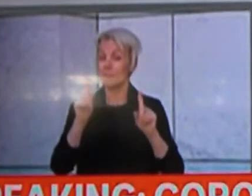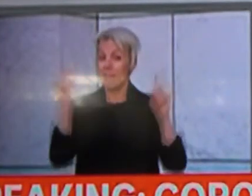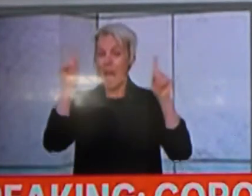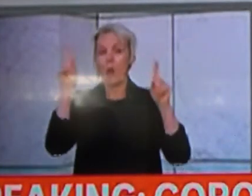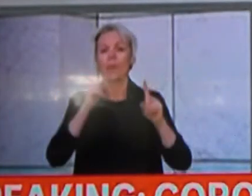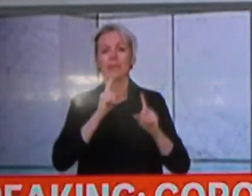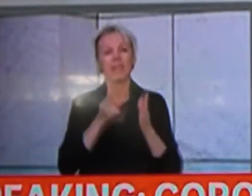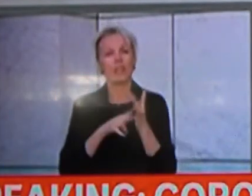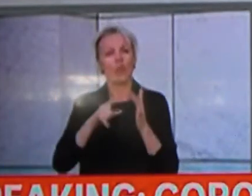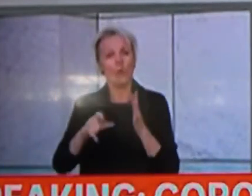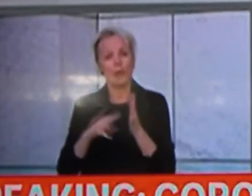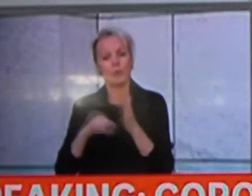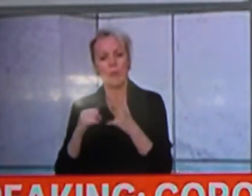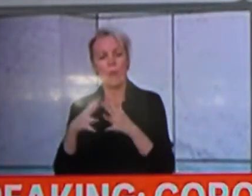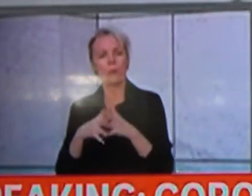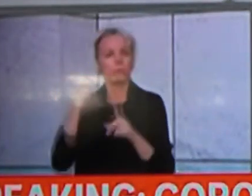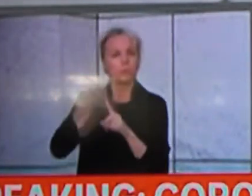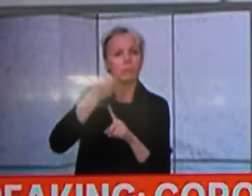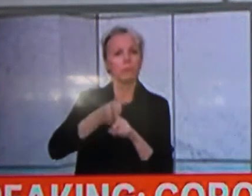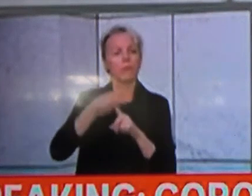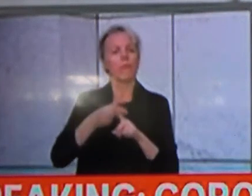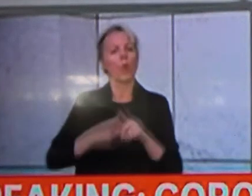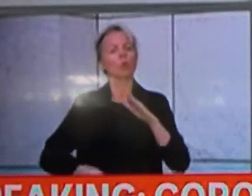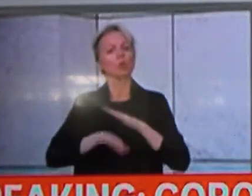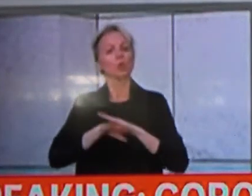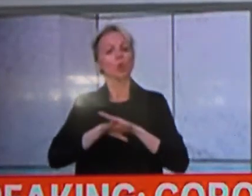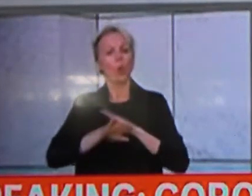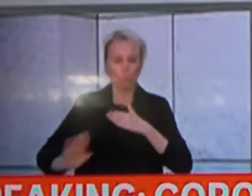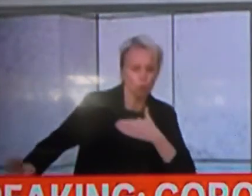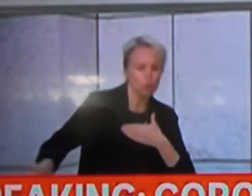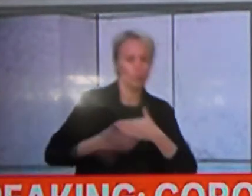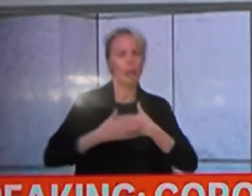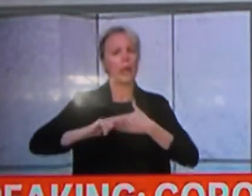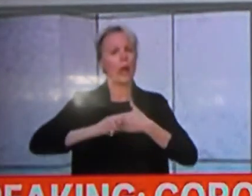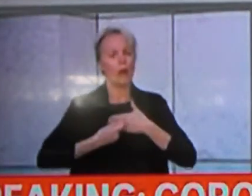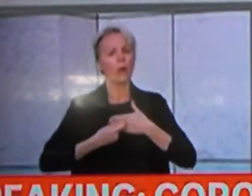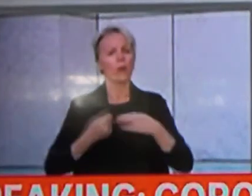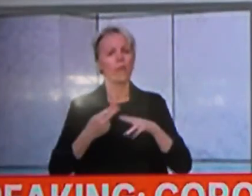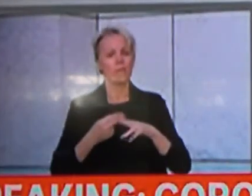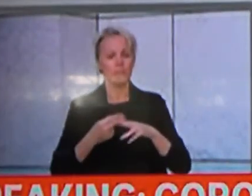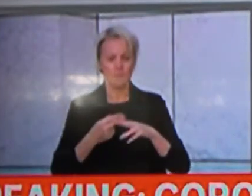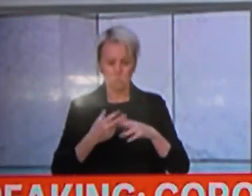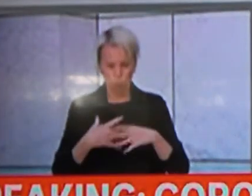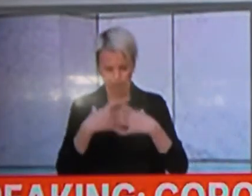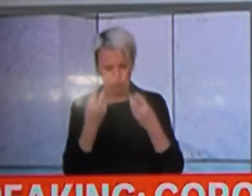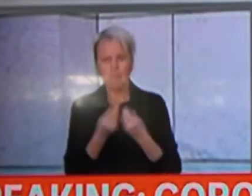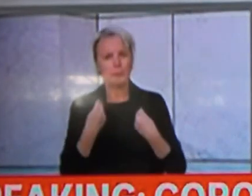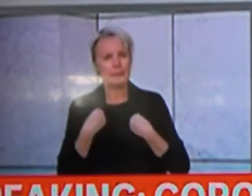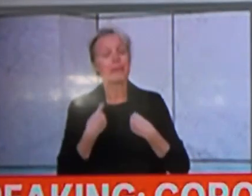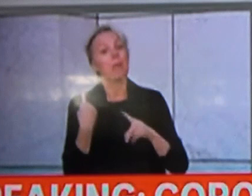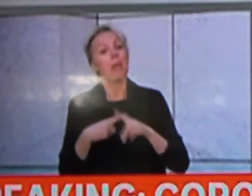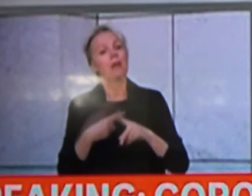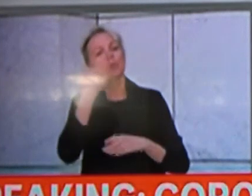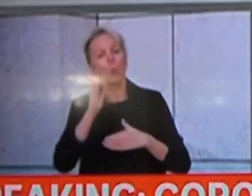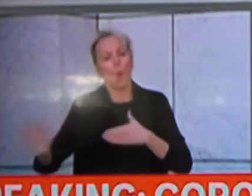are pushing for a total shutdown of all non-essential business, so a statewide lockdown and school closures from Tuesday.